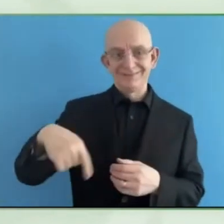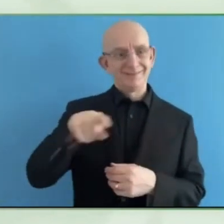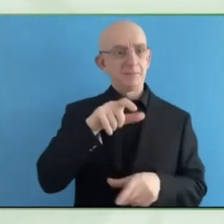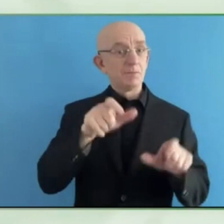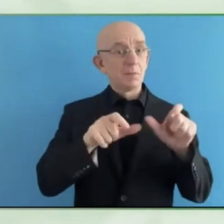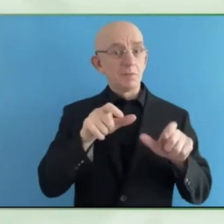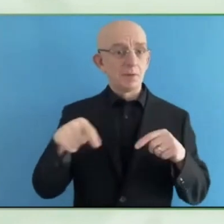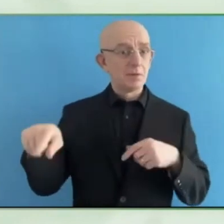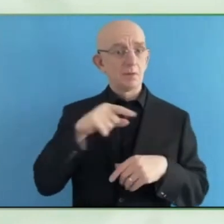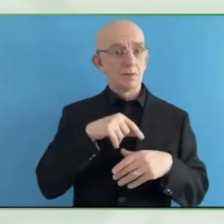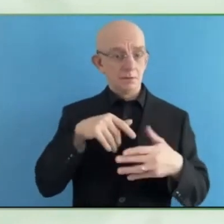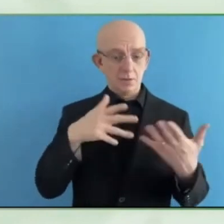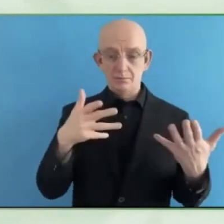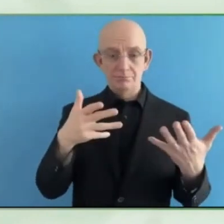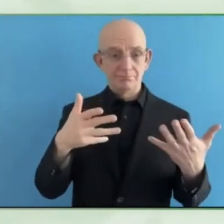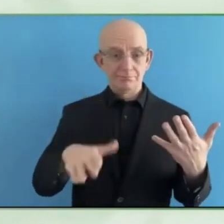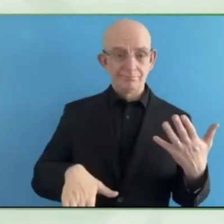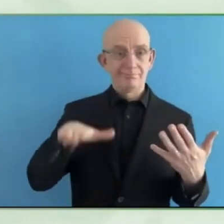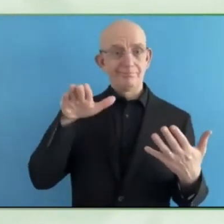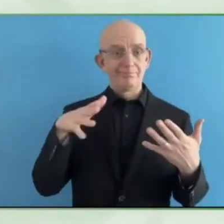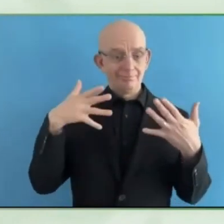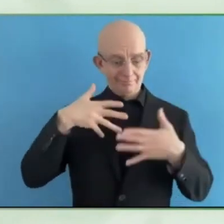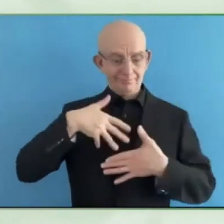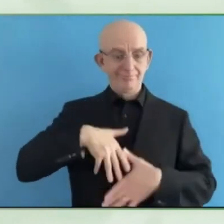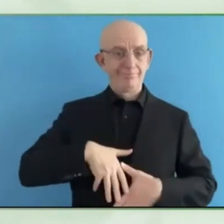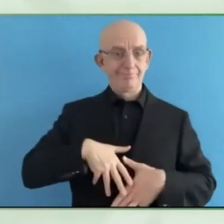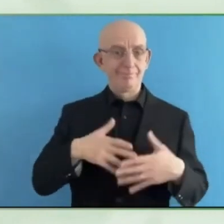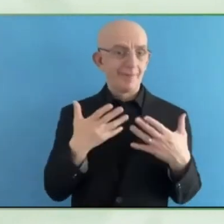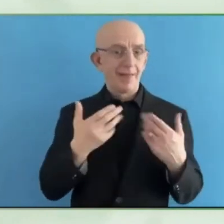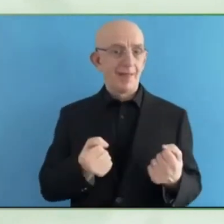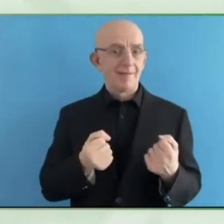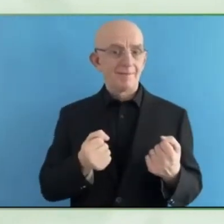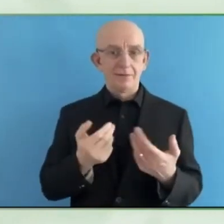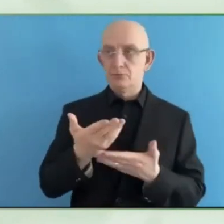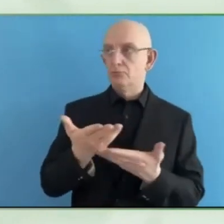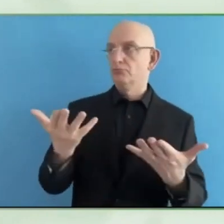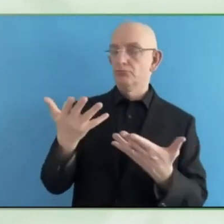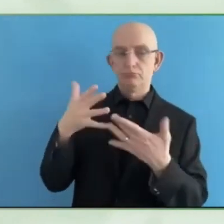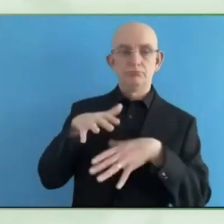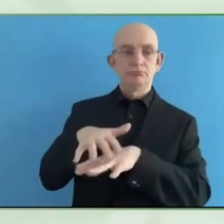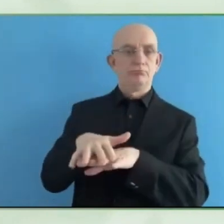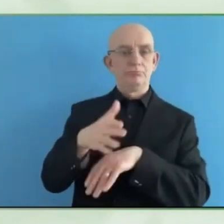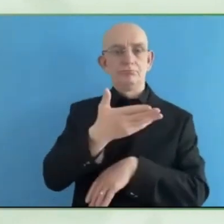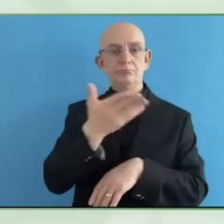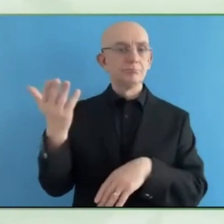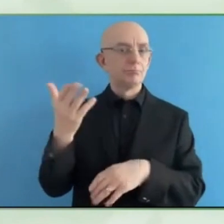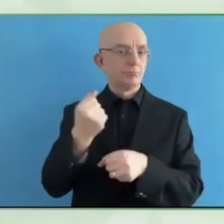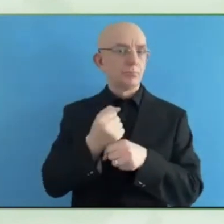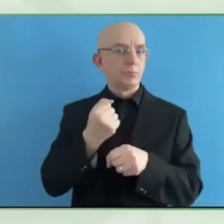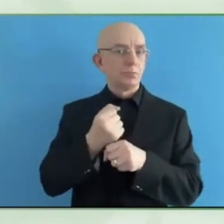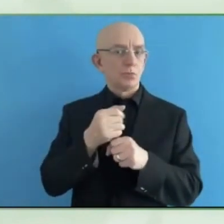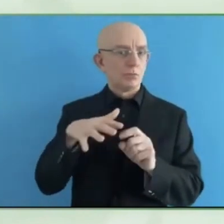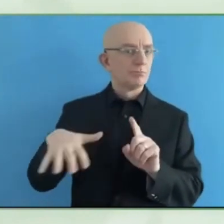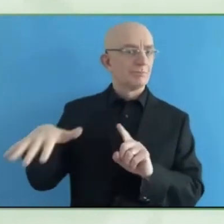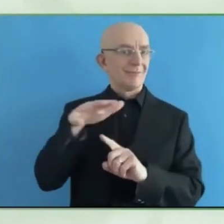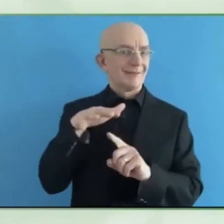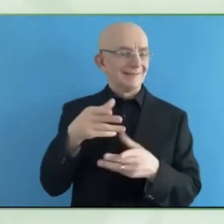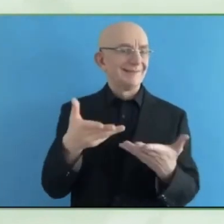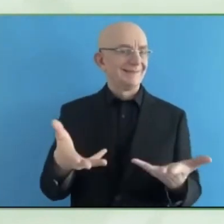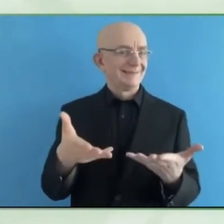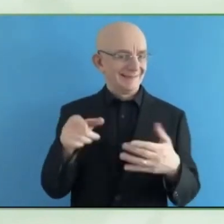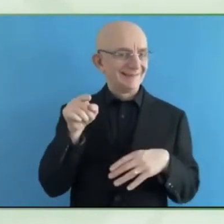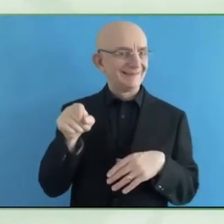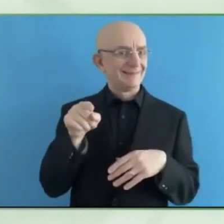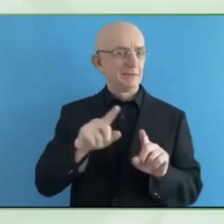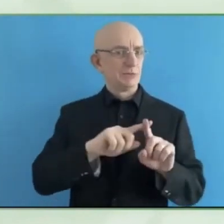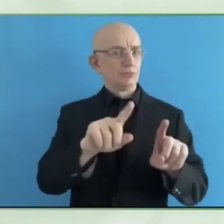leads to self-confidence of the people. And I think that's what we need to provide. And this is our